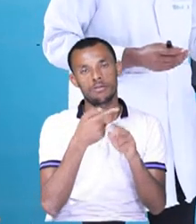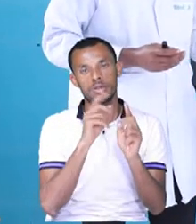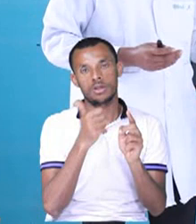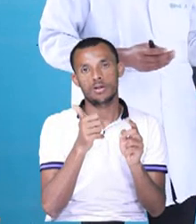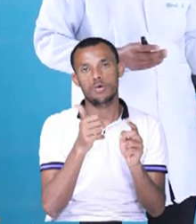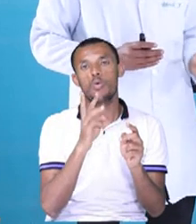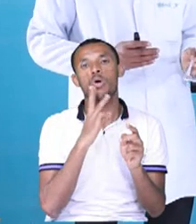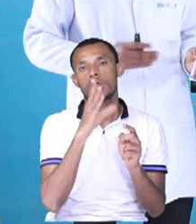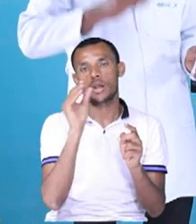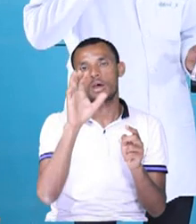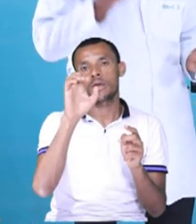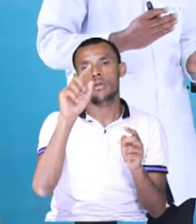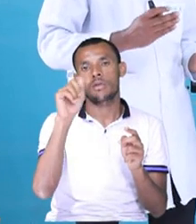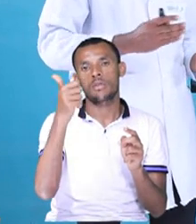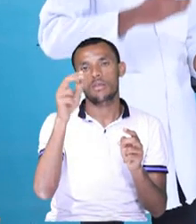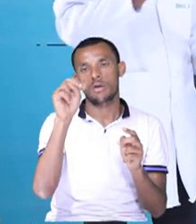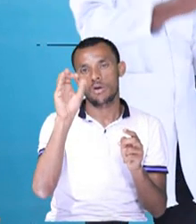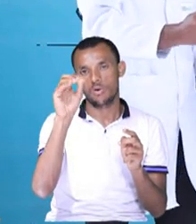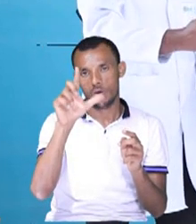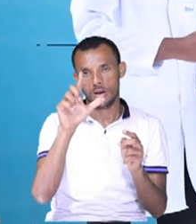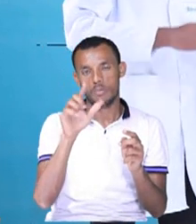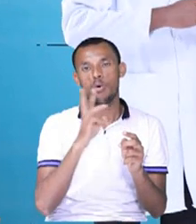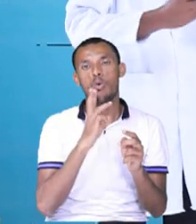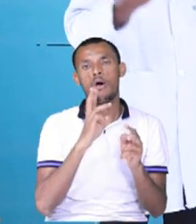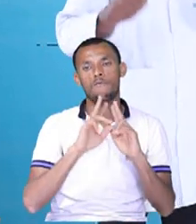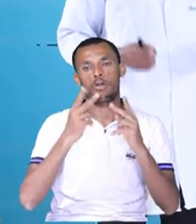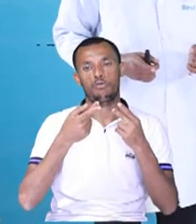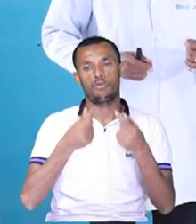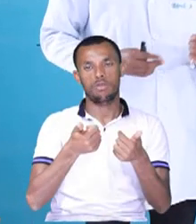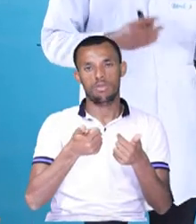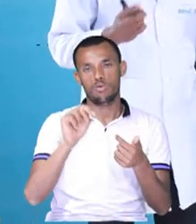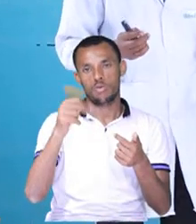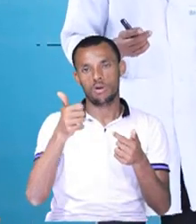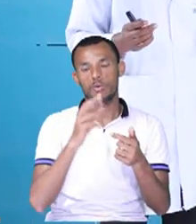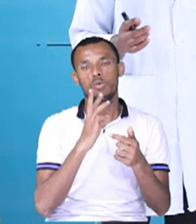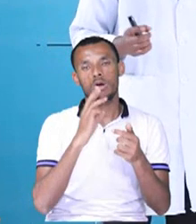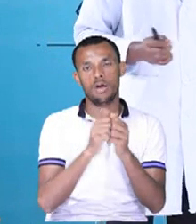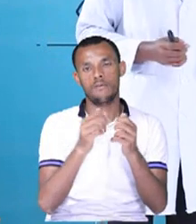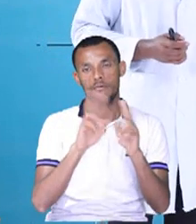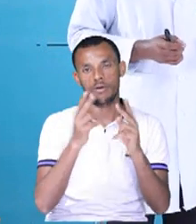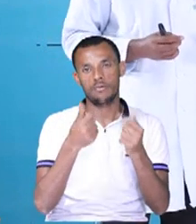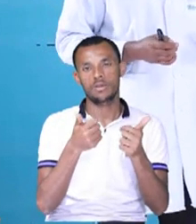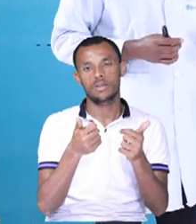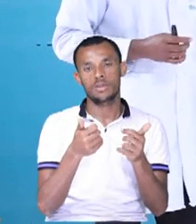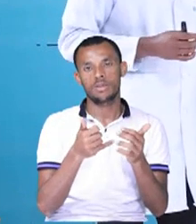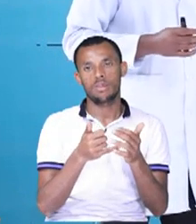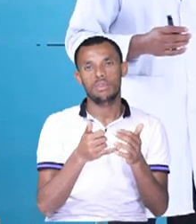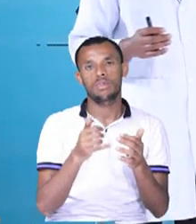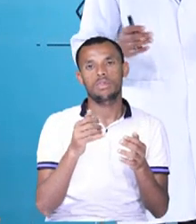difference is water and ethanol. Sodium reacts with water, very fast reaction. It produces what types of sound? Hissing